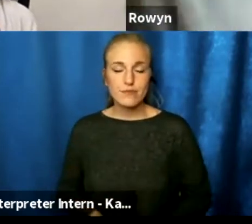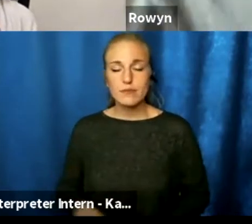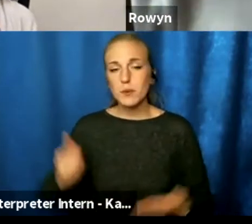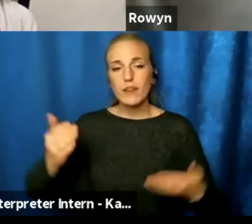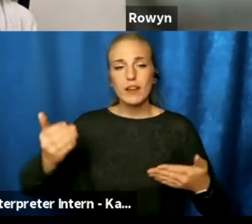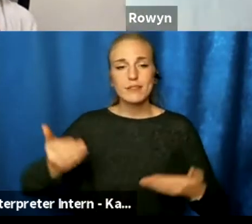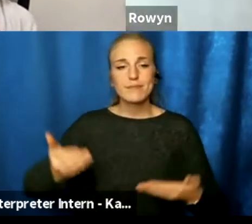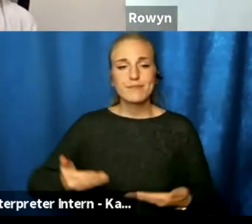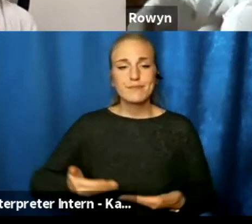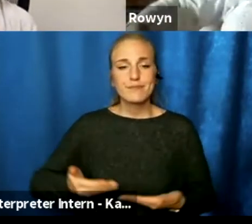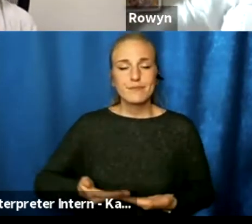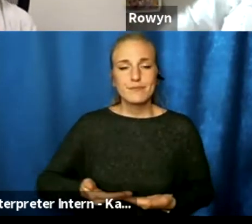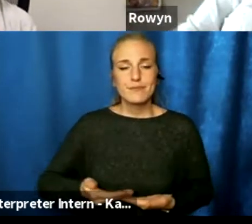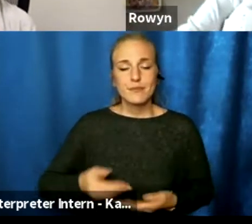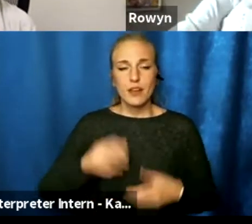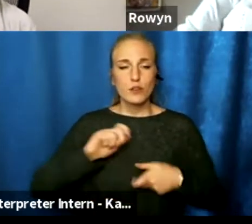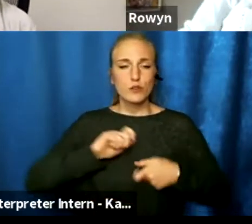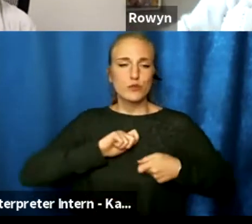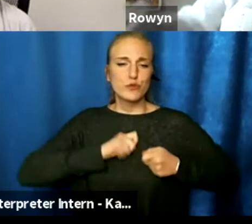to Grief Study Hall.